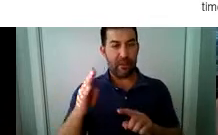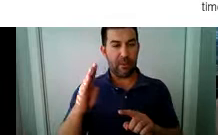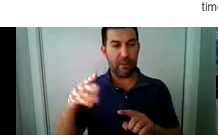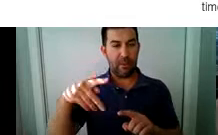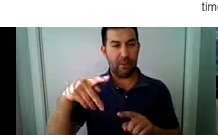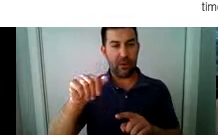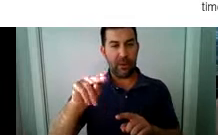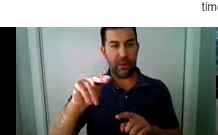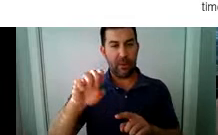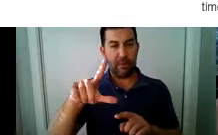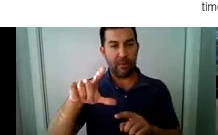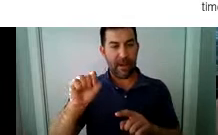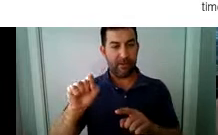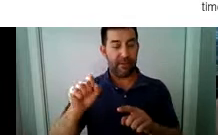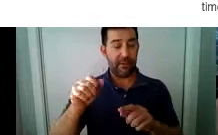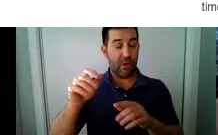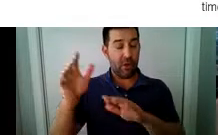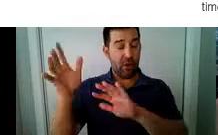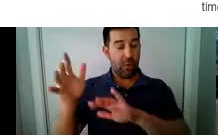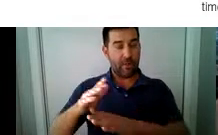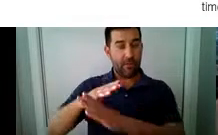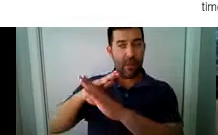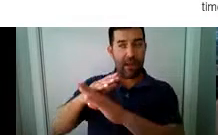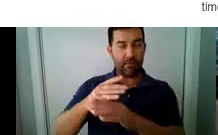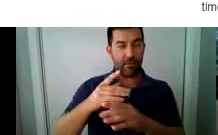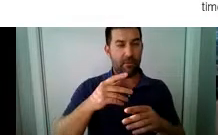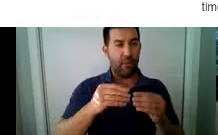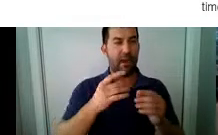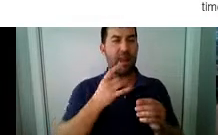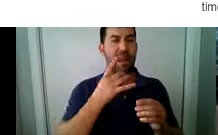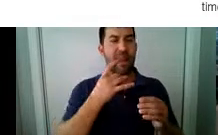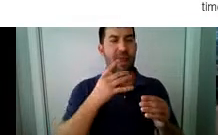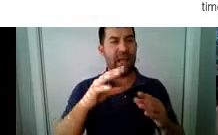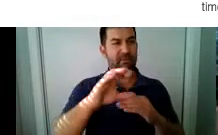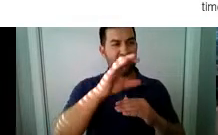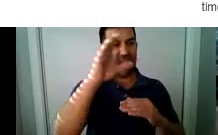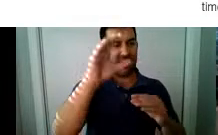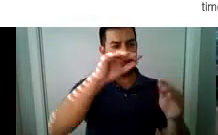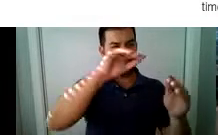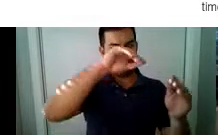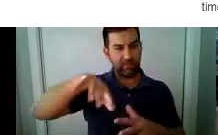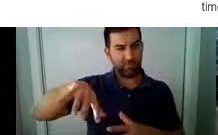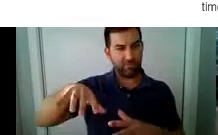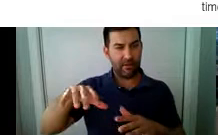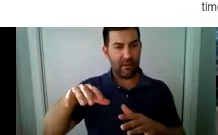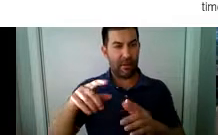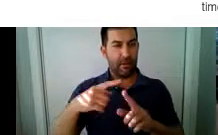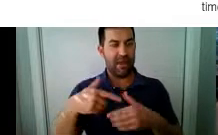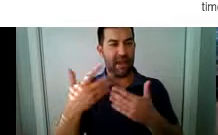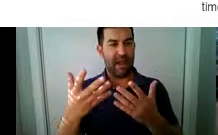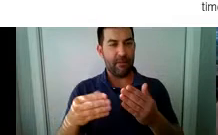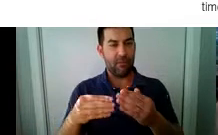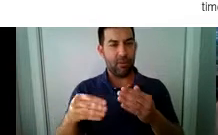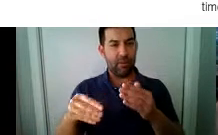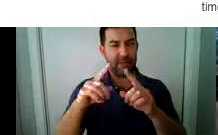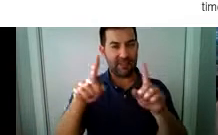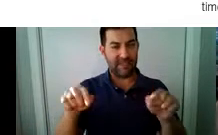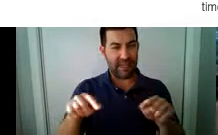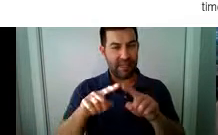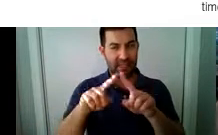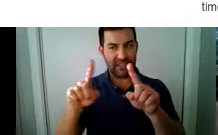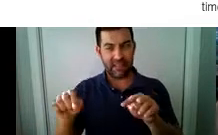but would let light in and provide an opportunity for some station identity signage as well. It would be a new canopy structure